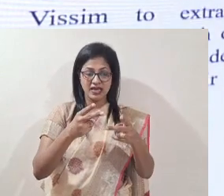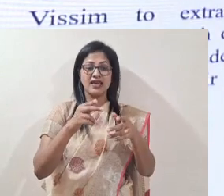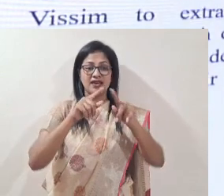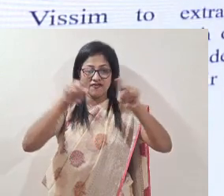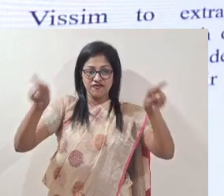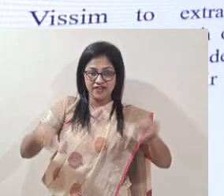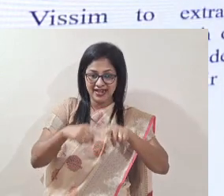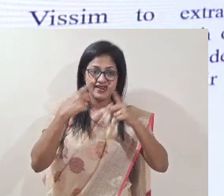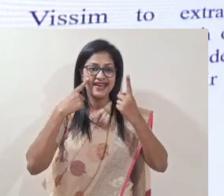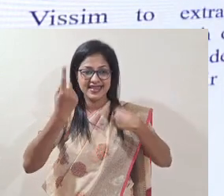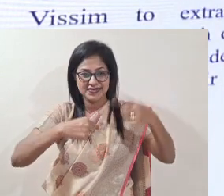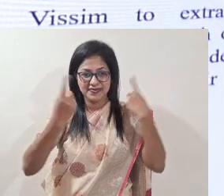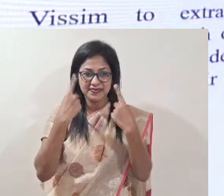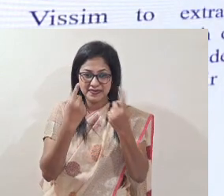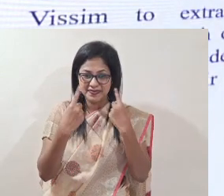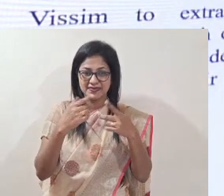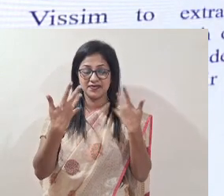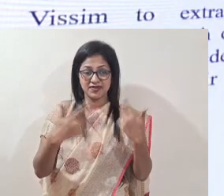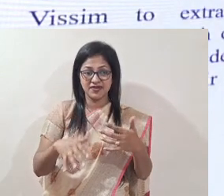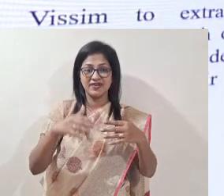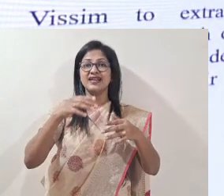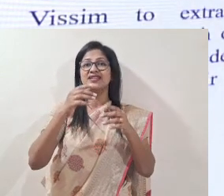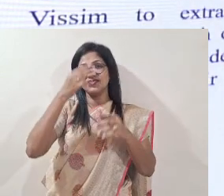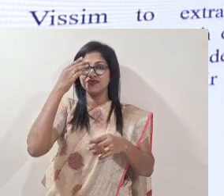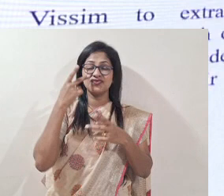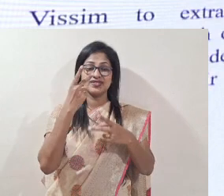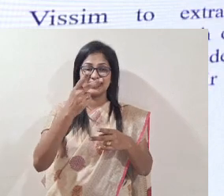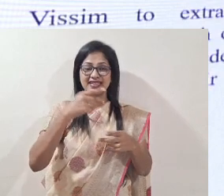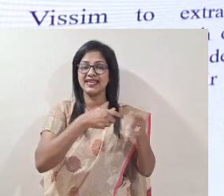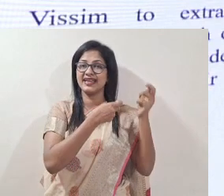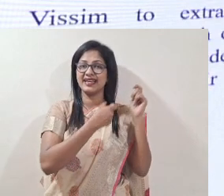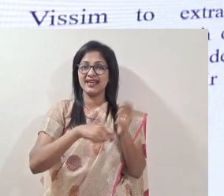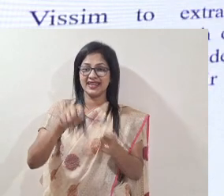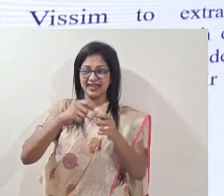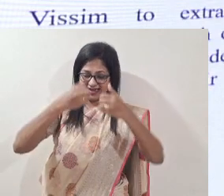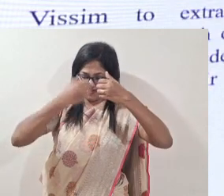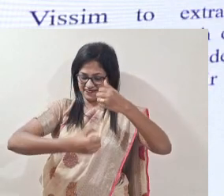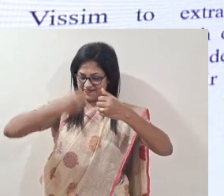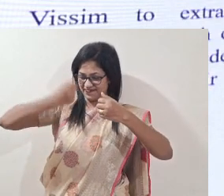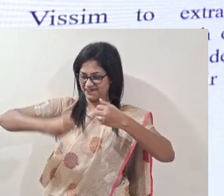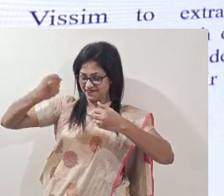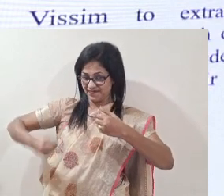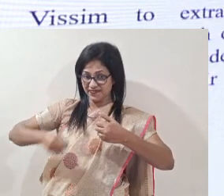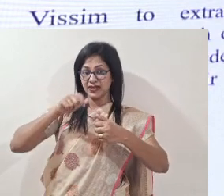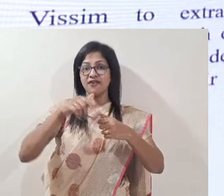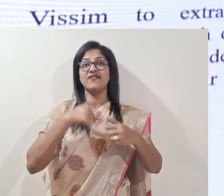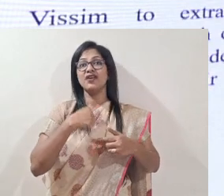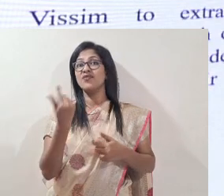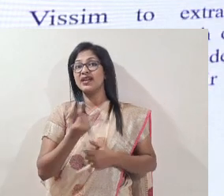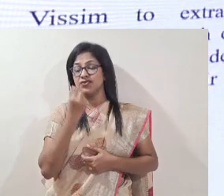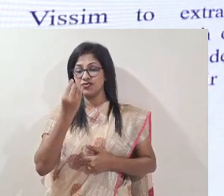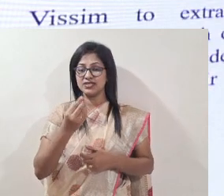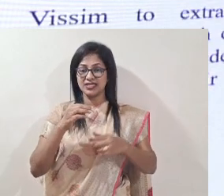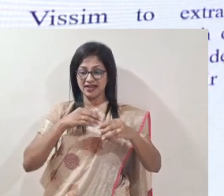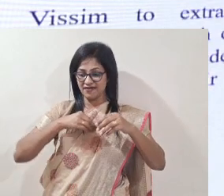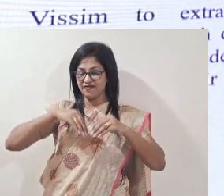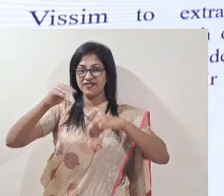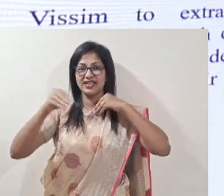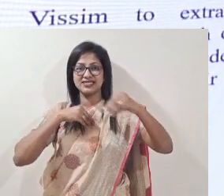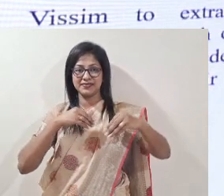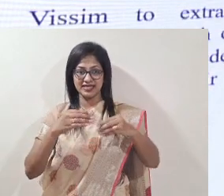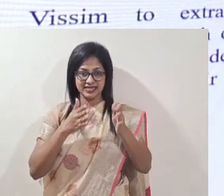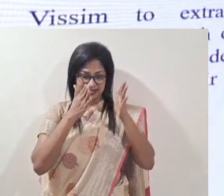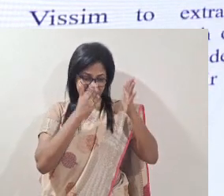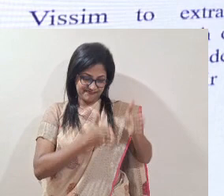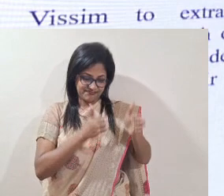field experiment. As you can see, we have used the cricket stumps. So as then we have the flexibility of changing the distance